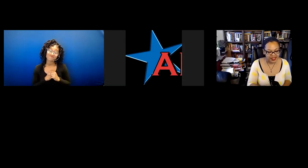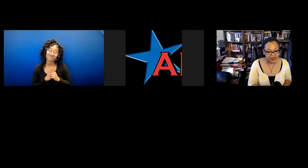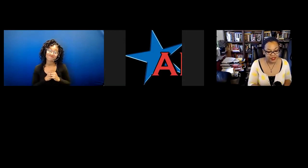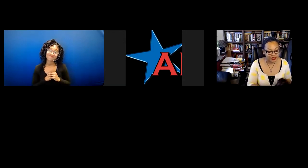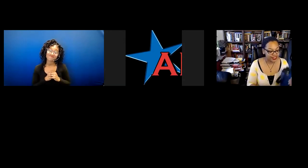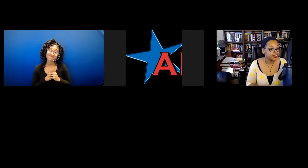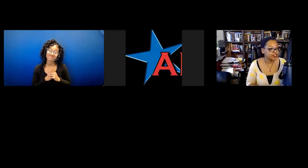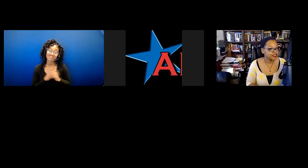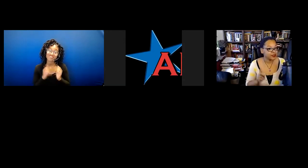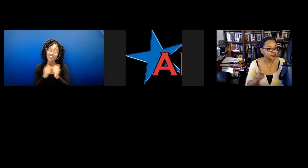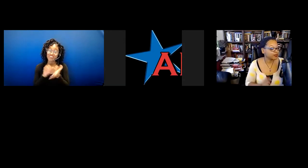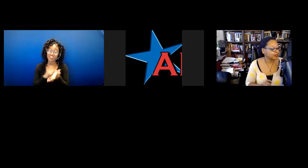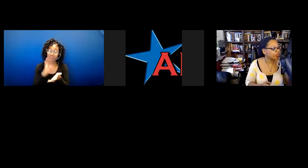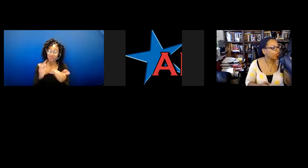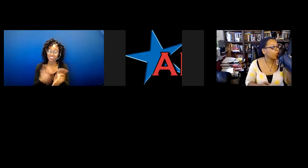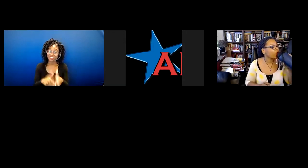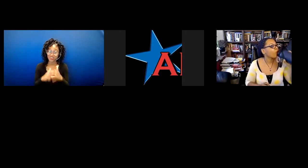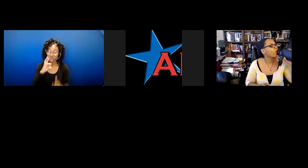I will get started after I take this drink of water.